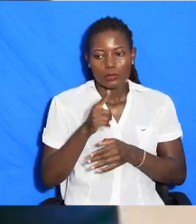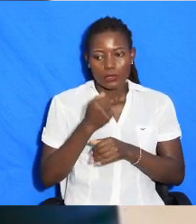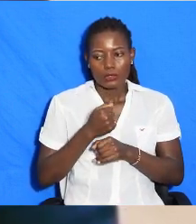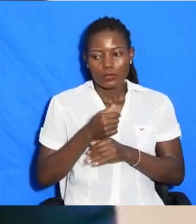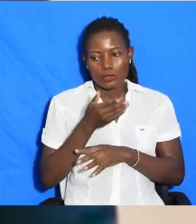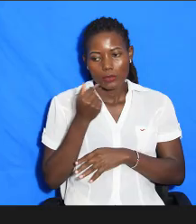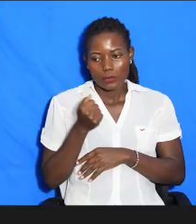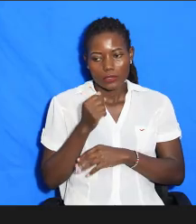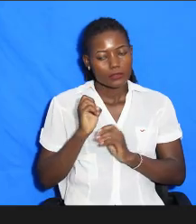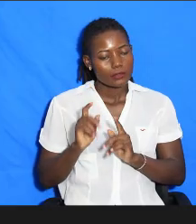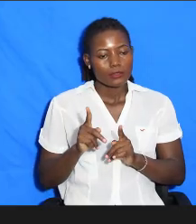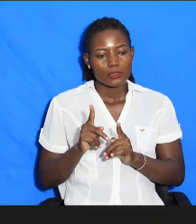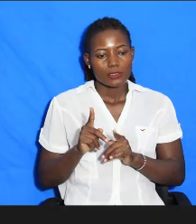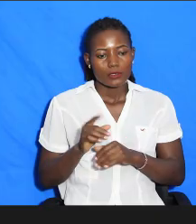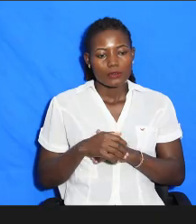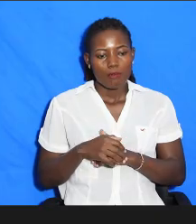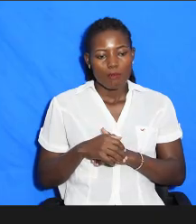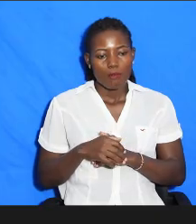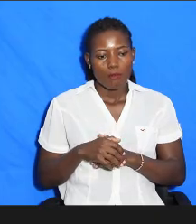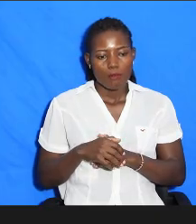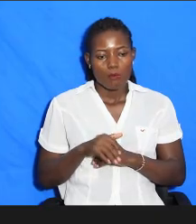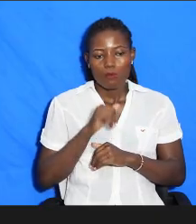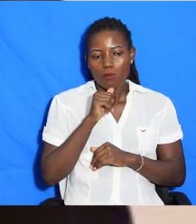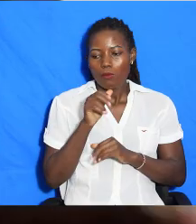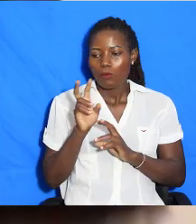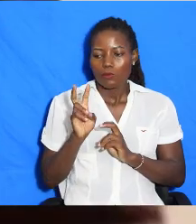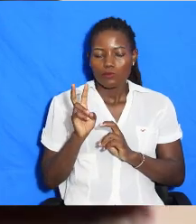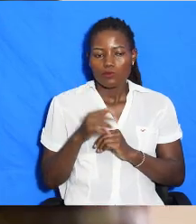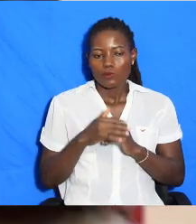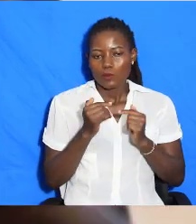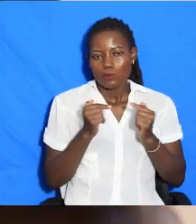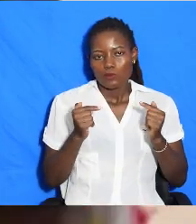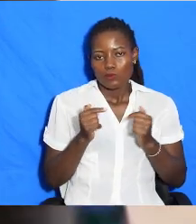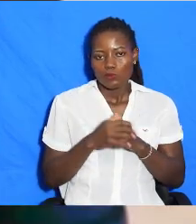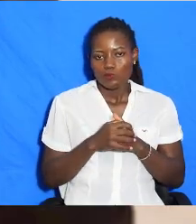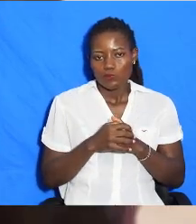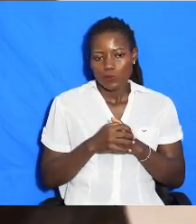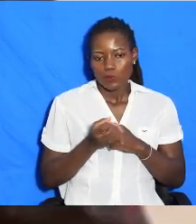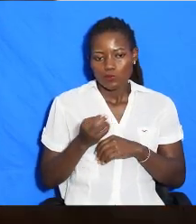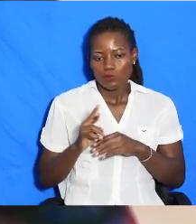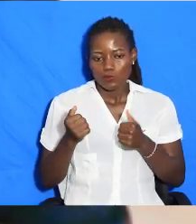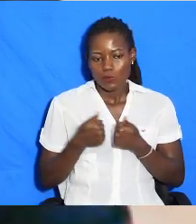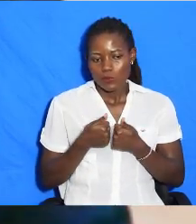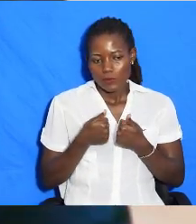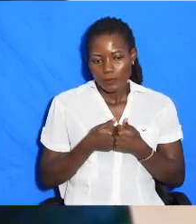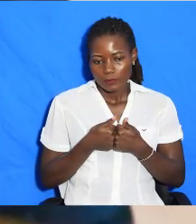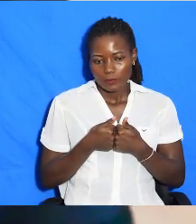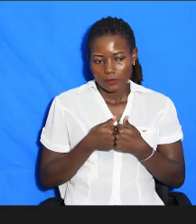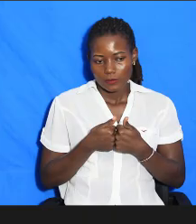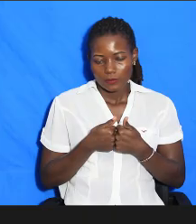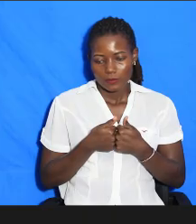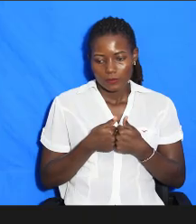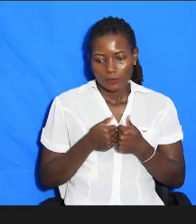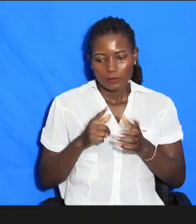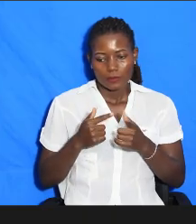just do your best mm, without mm, checking on the opponent or looking at, competing with the mm, opponent. You